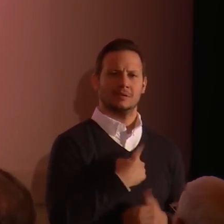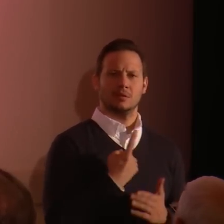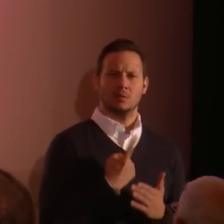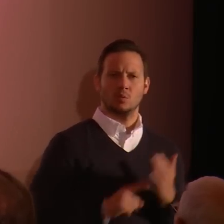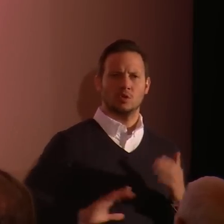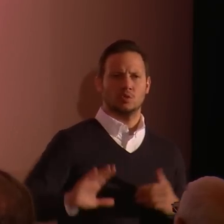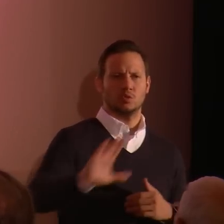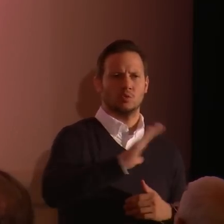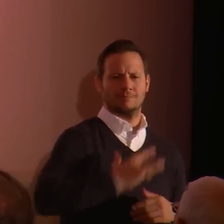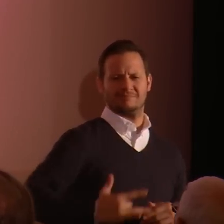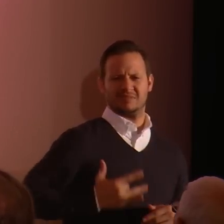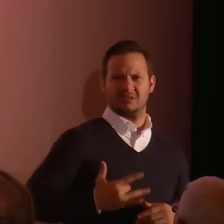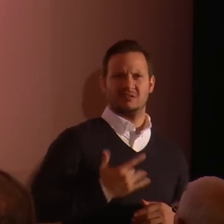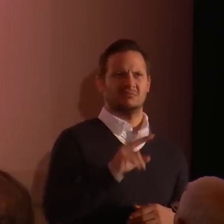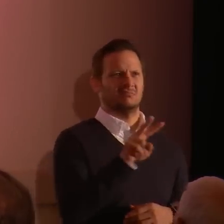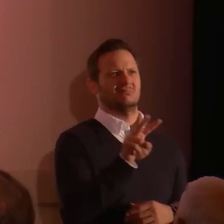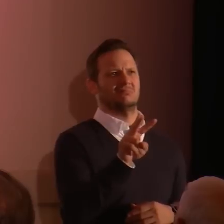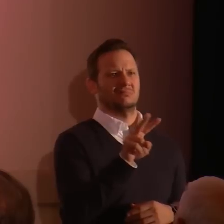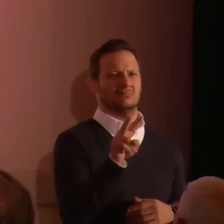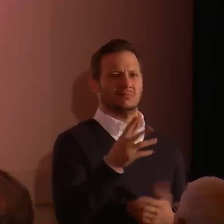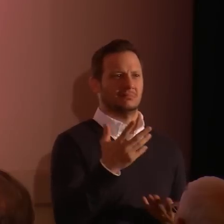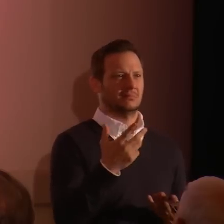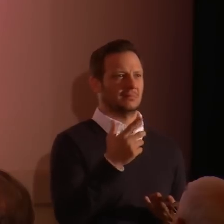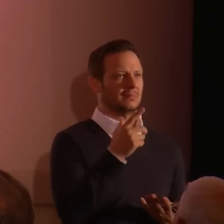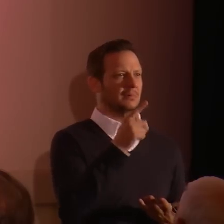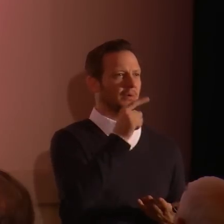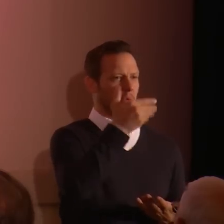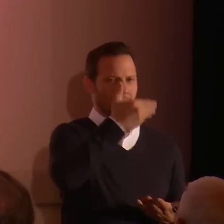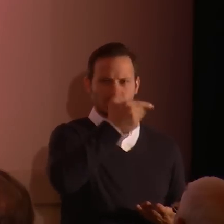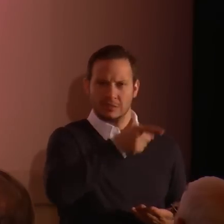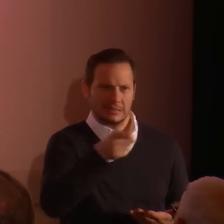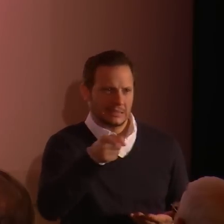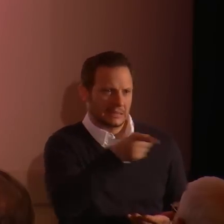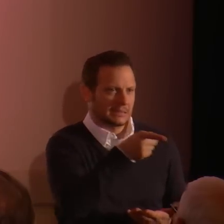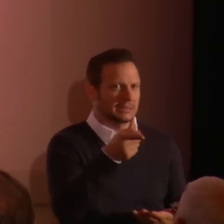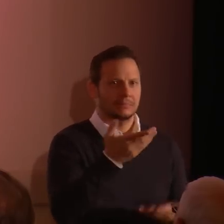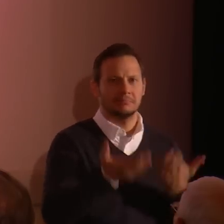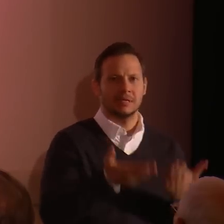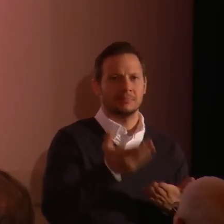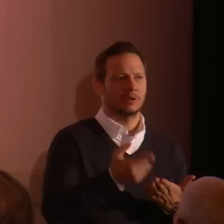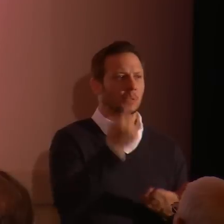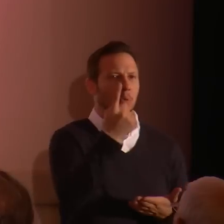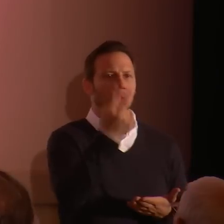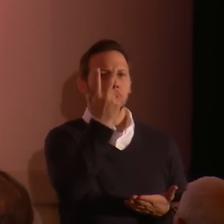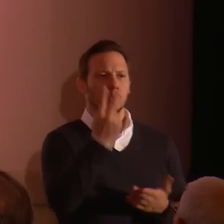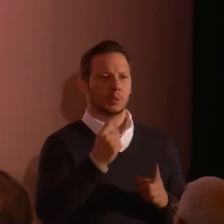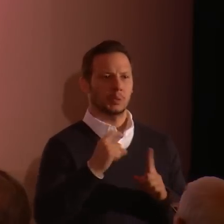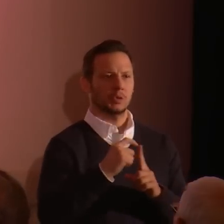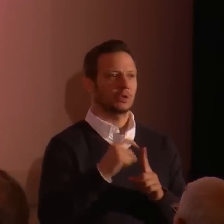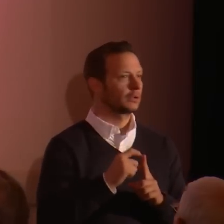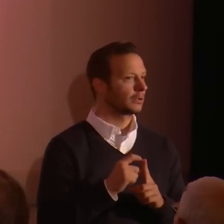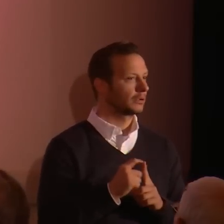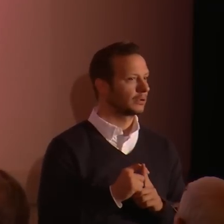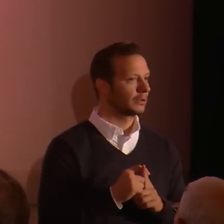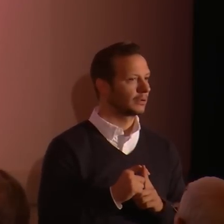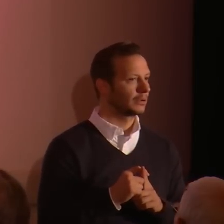your reactions were to that. Is there anyone up in the very front here? In one or two words, because...